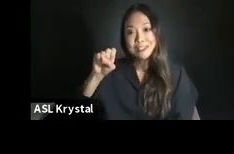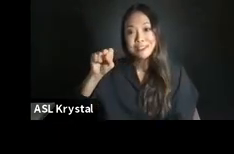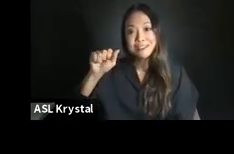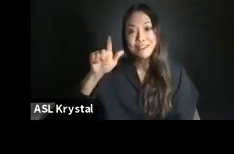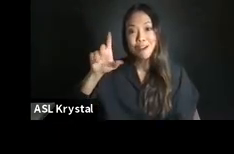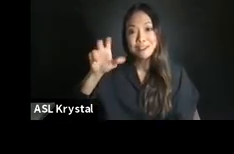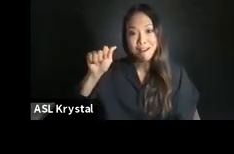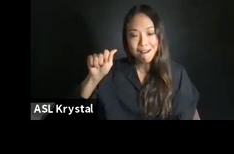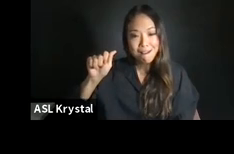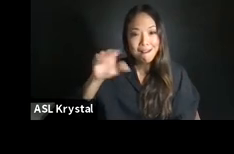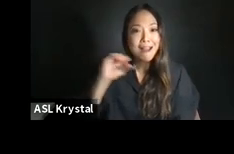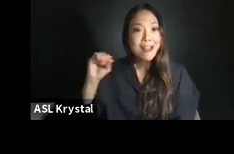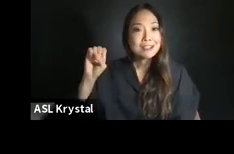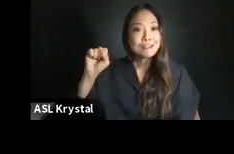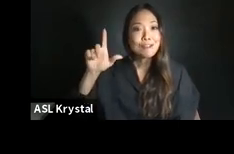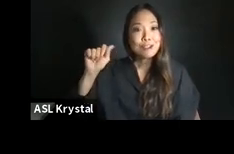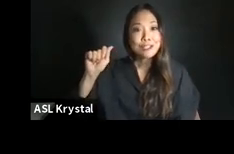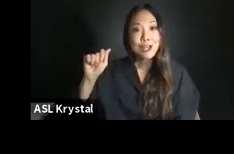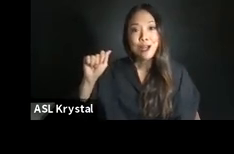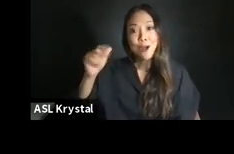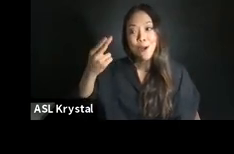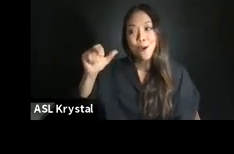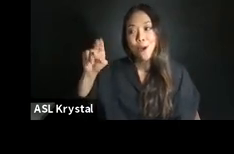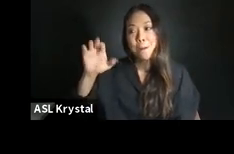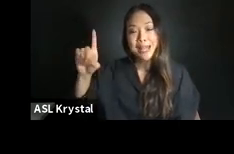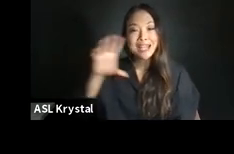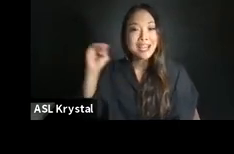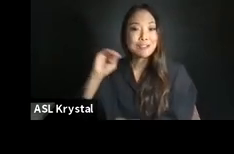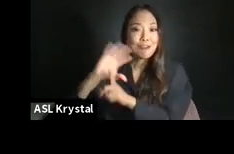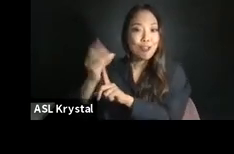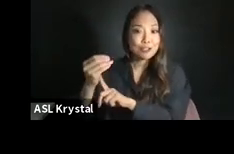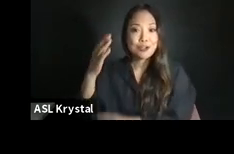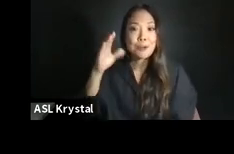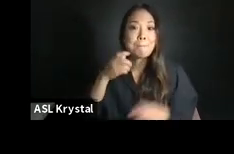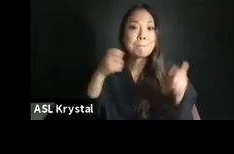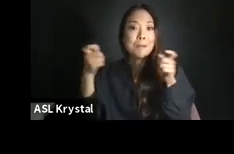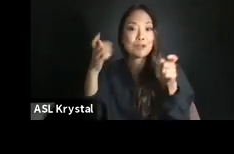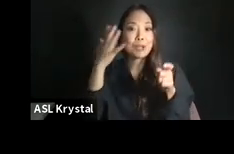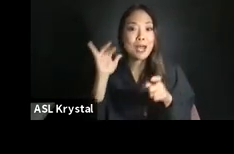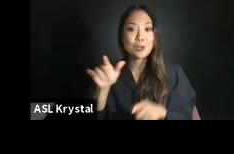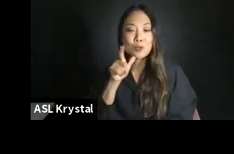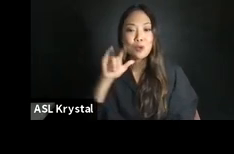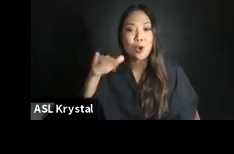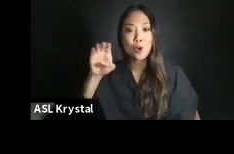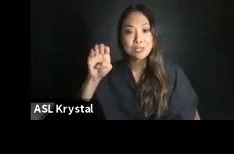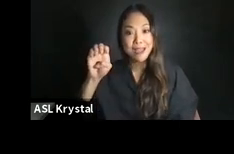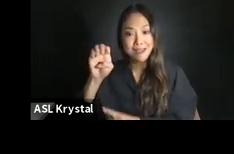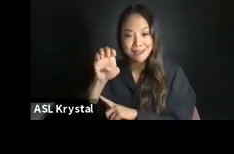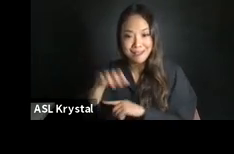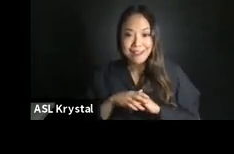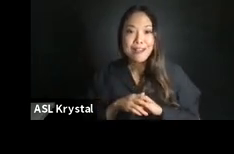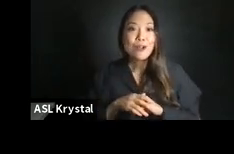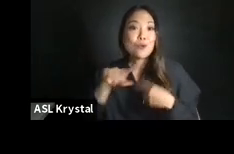homeland and culture will be moderated by jose masso this virtual event will be held on wednesday september